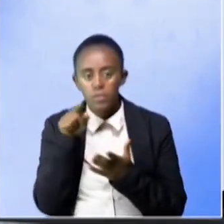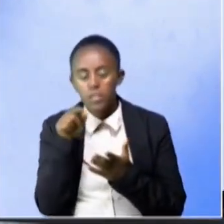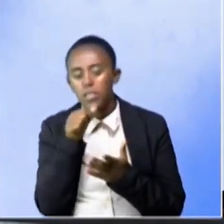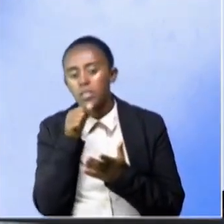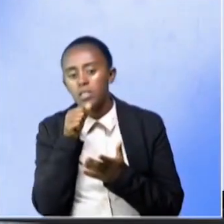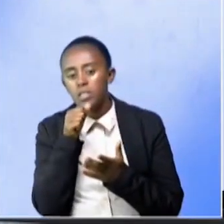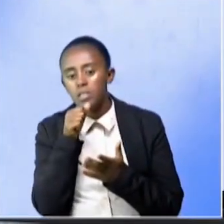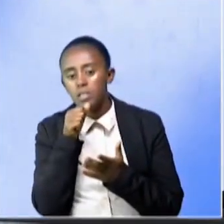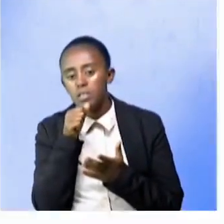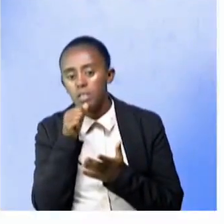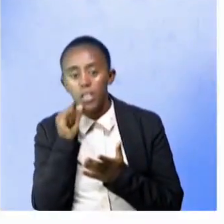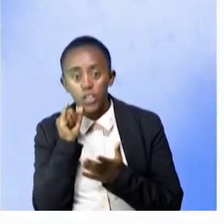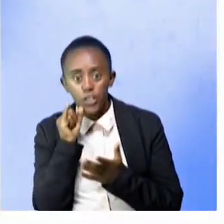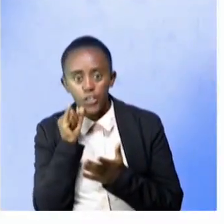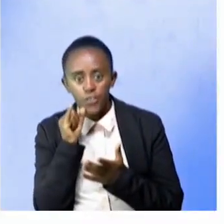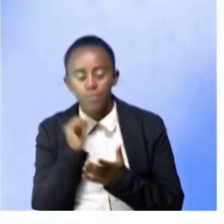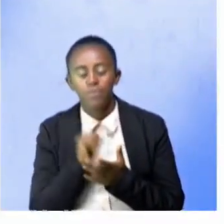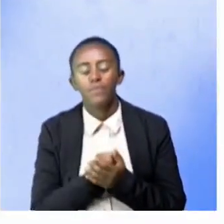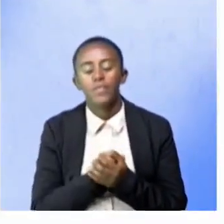Okay.